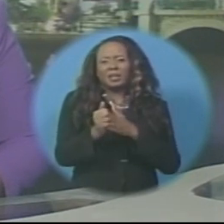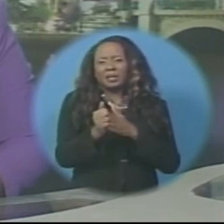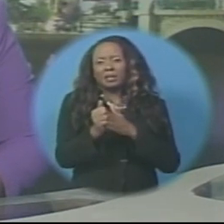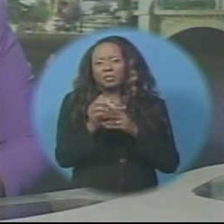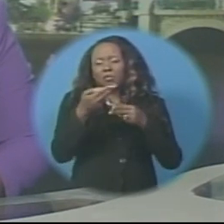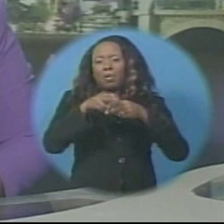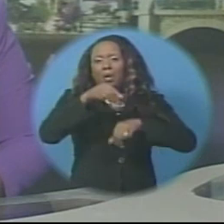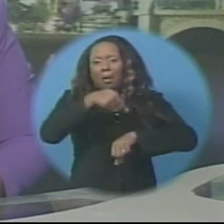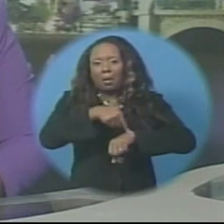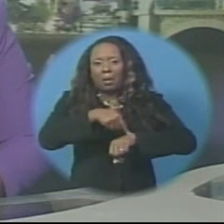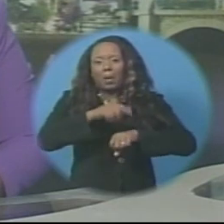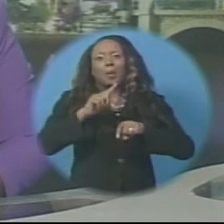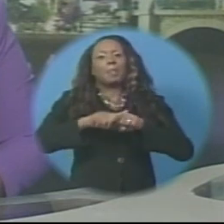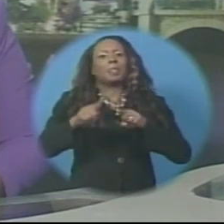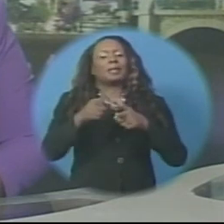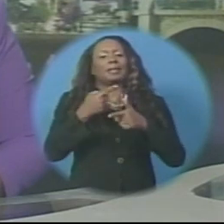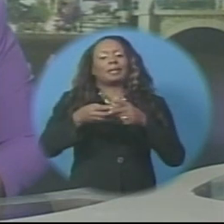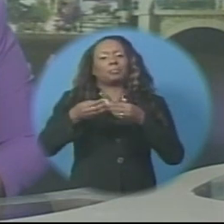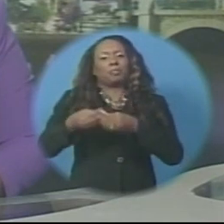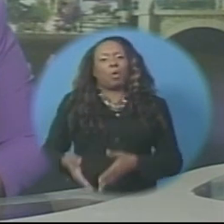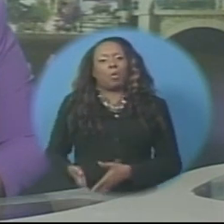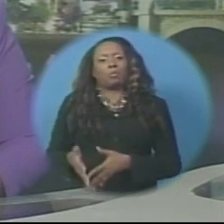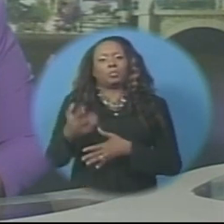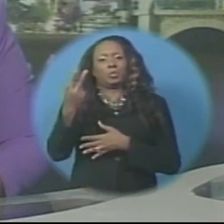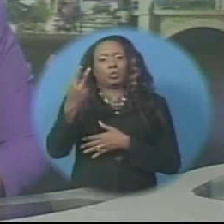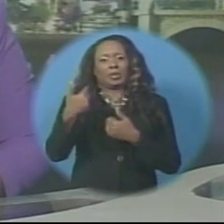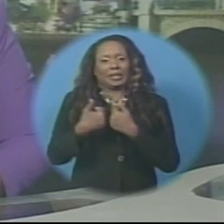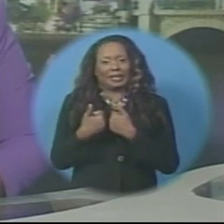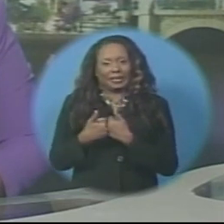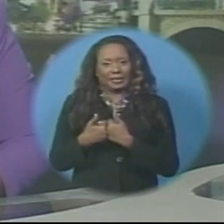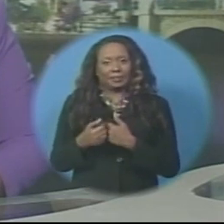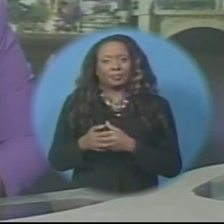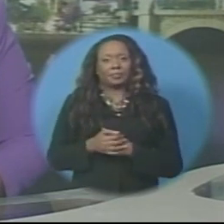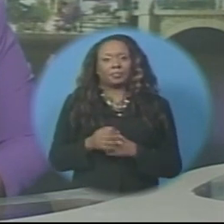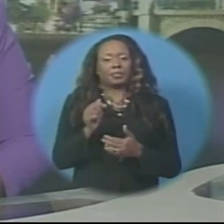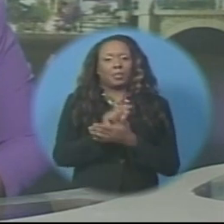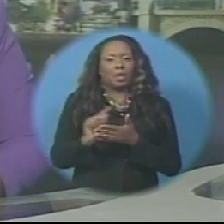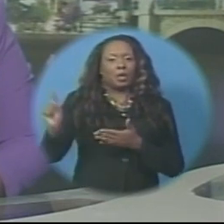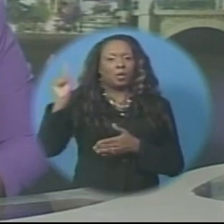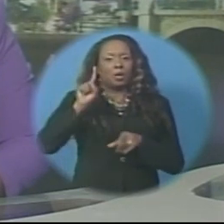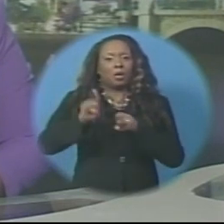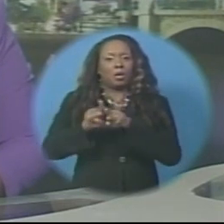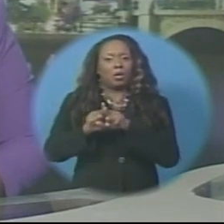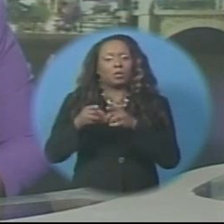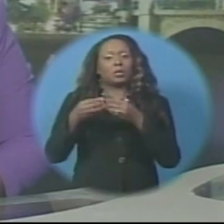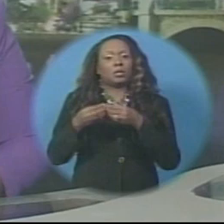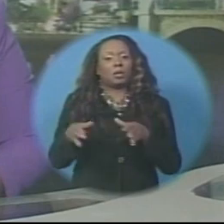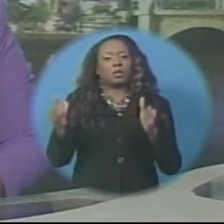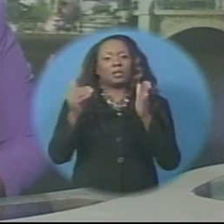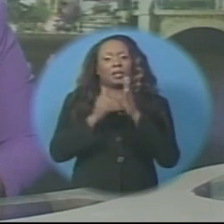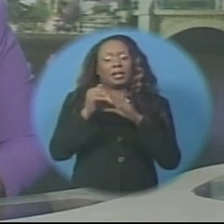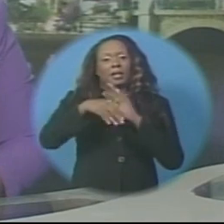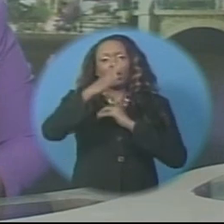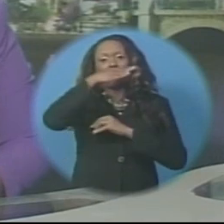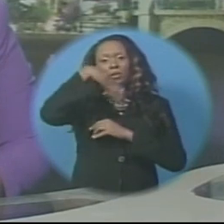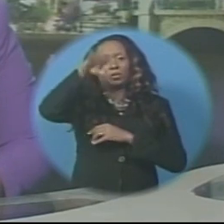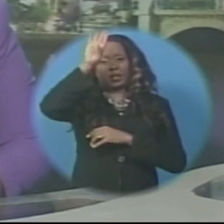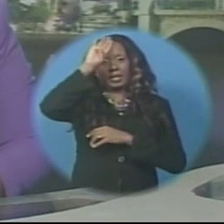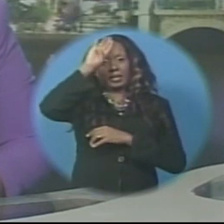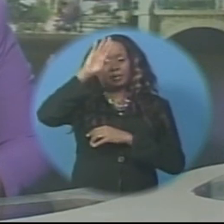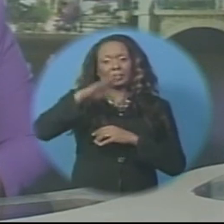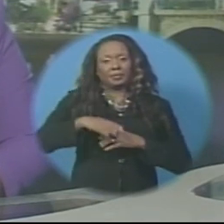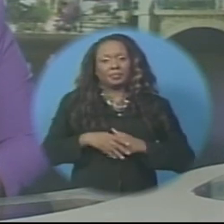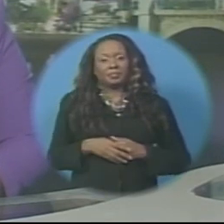seal the contest. Just last week, King also lost to the American at the ATP Happy Valley Challenger in